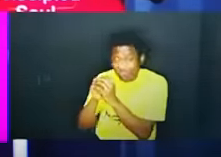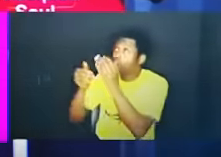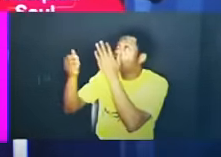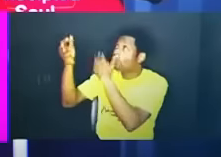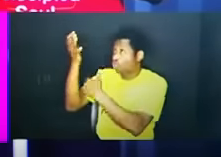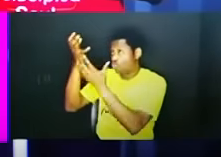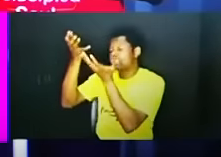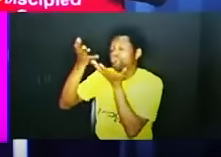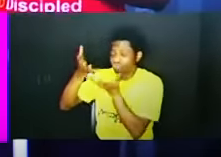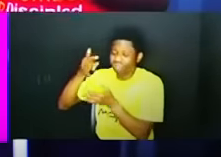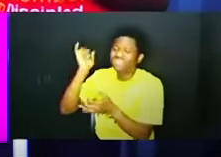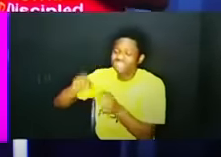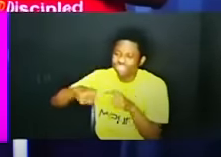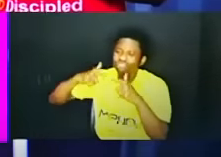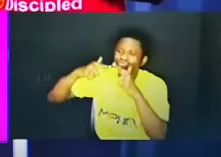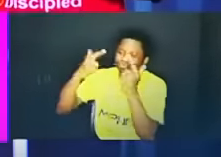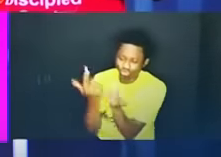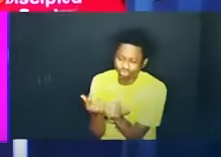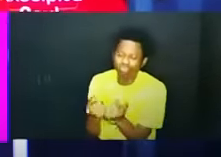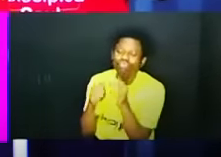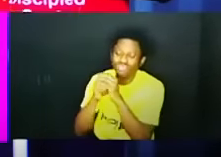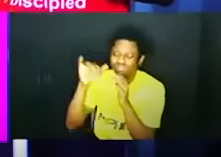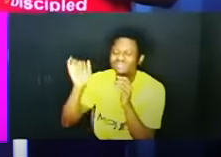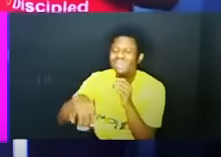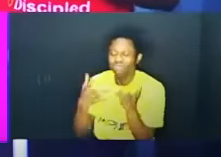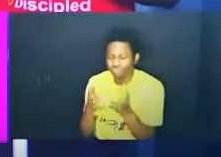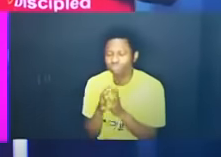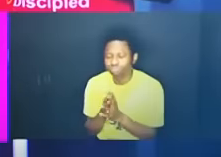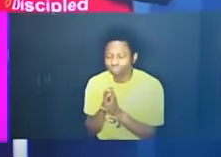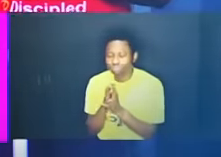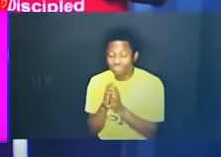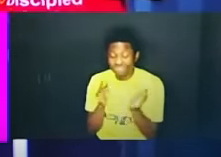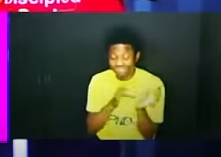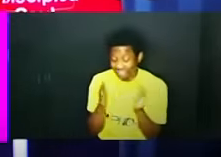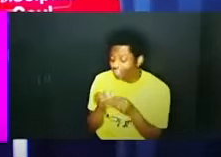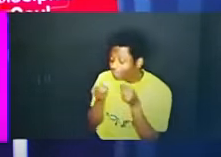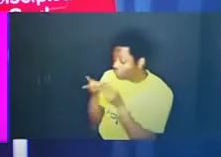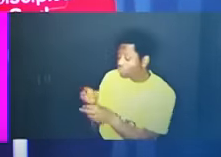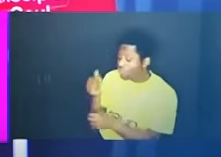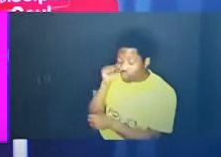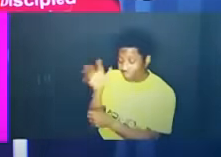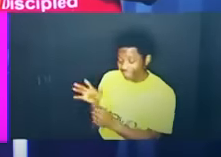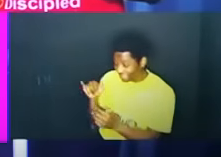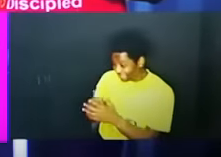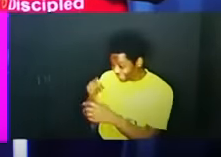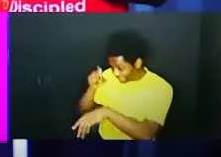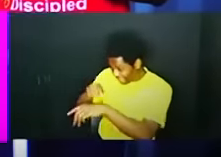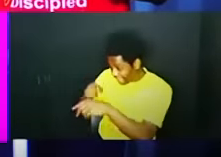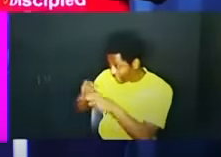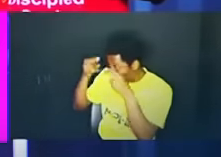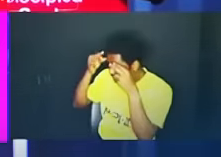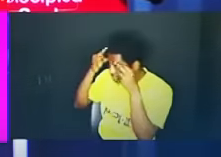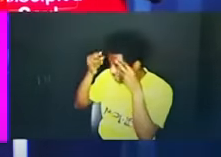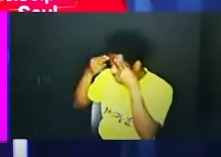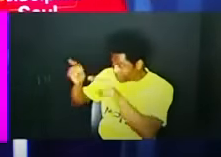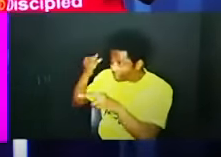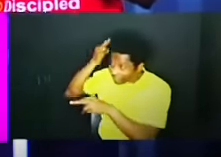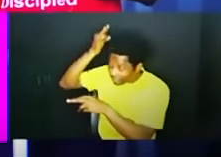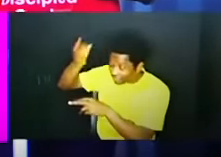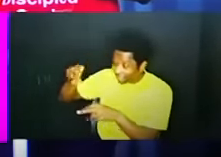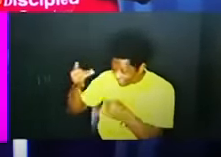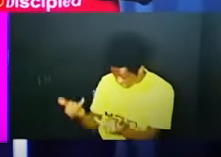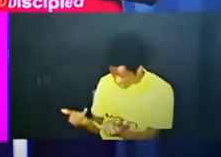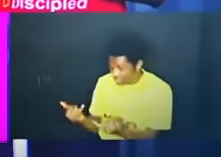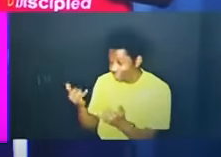"Bibi ereba no kure asori for no. Wo be sori eja no honhom ani no kure mu. Na won a wo sori no sa no na eja